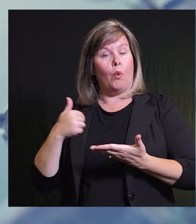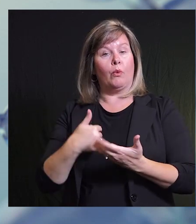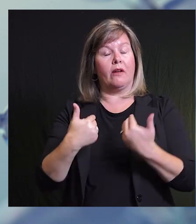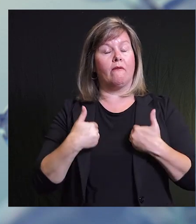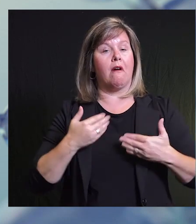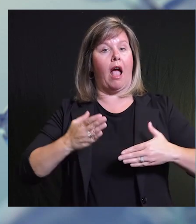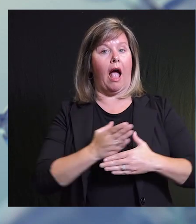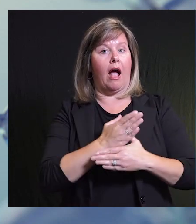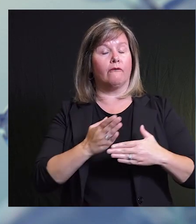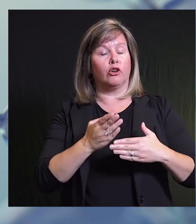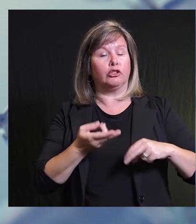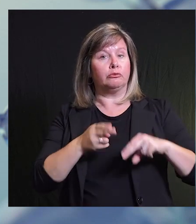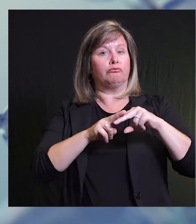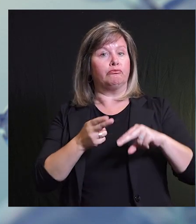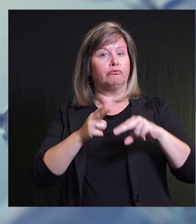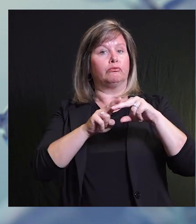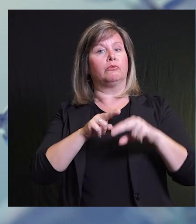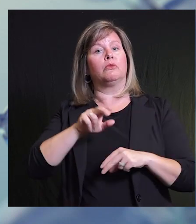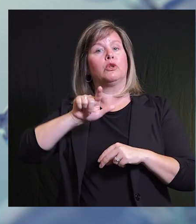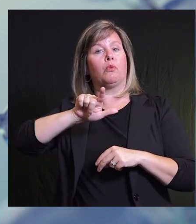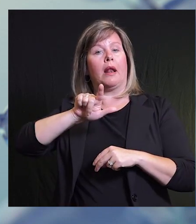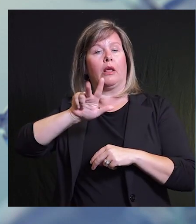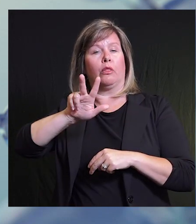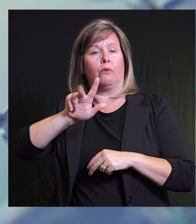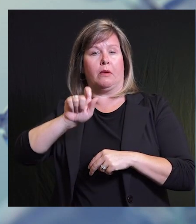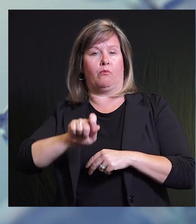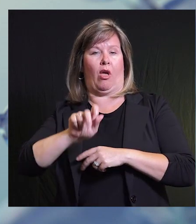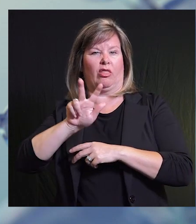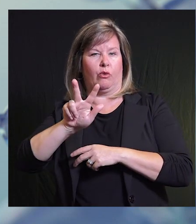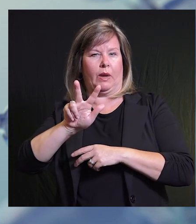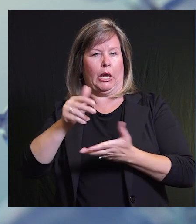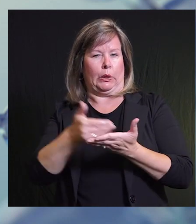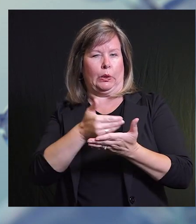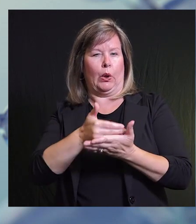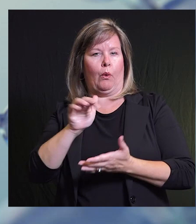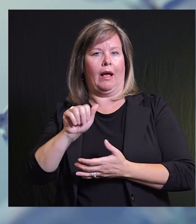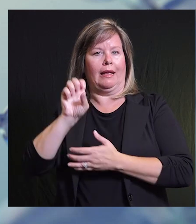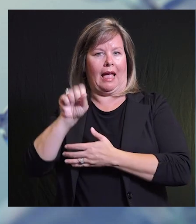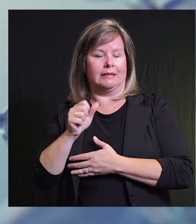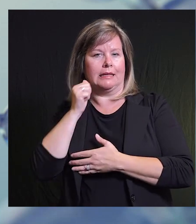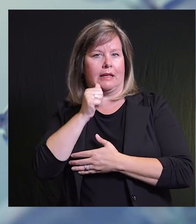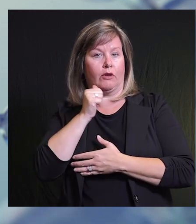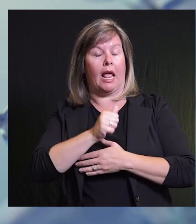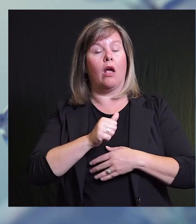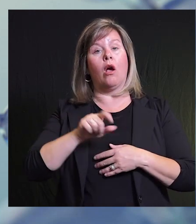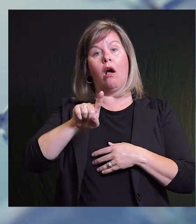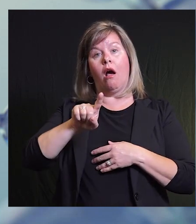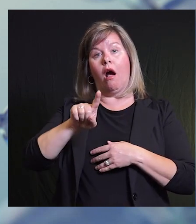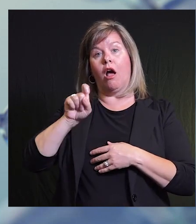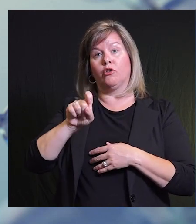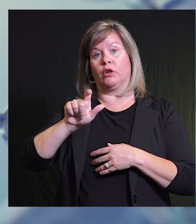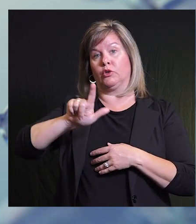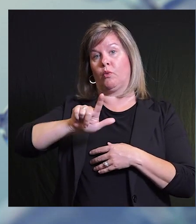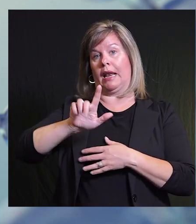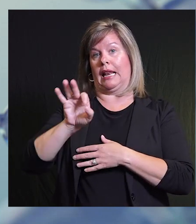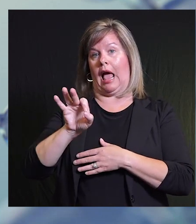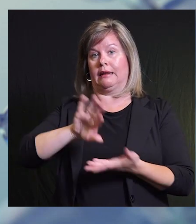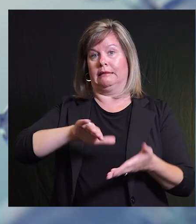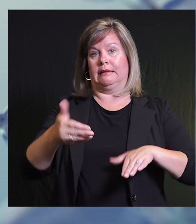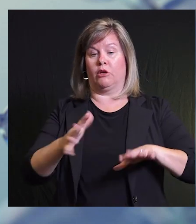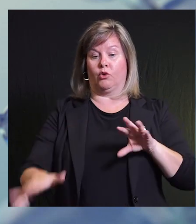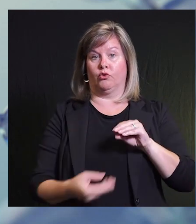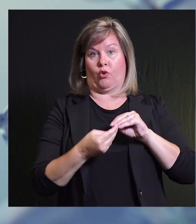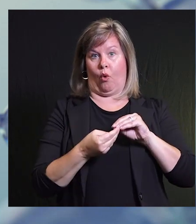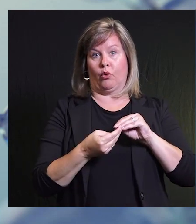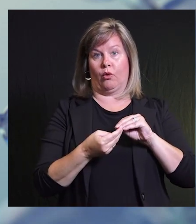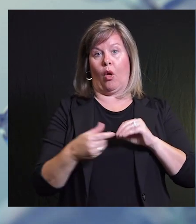last week, we've seen an average of 23.3 new cases per day and 129 deaths in total here in